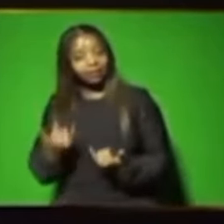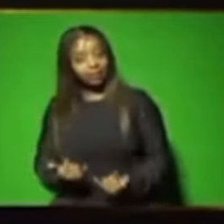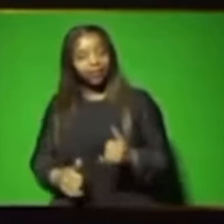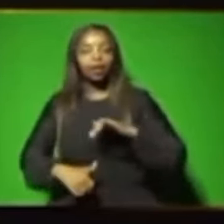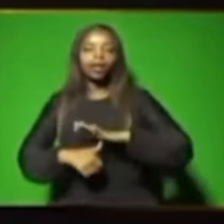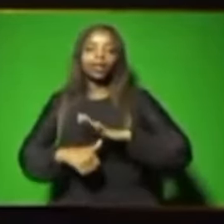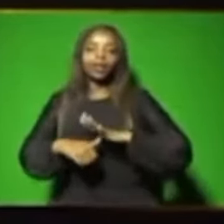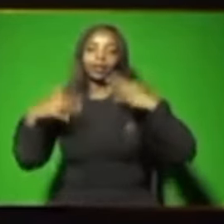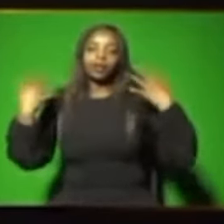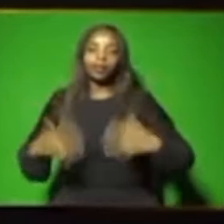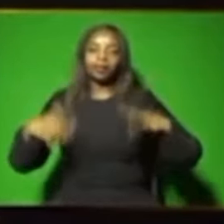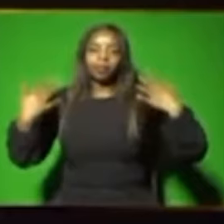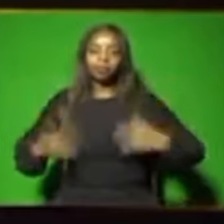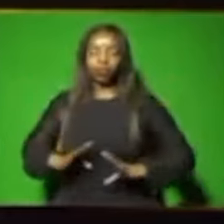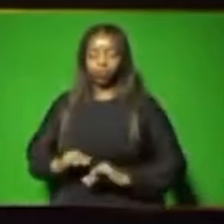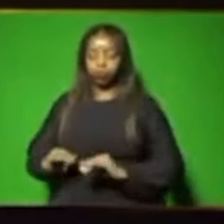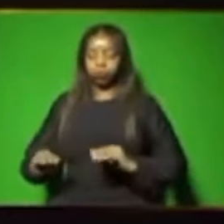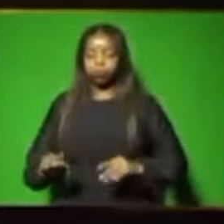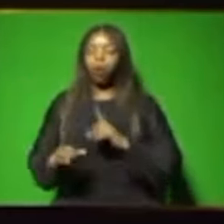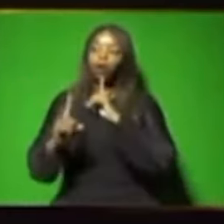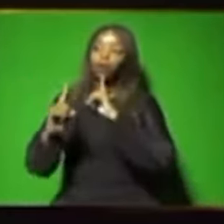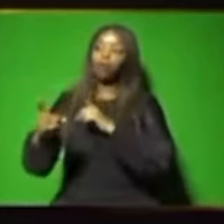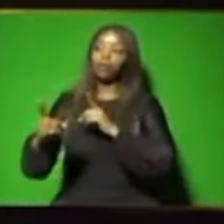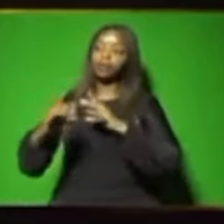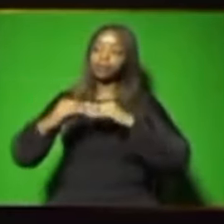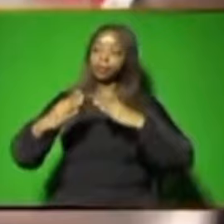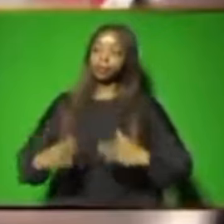An important lesson. Order, Honorable Members.